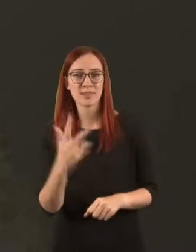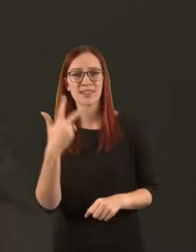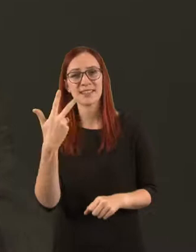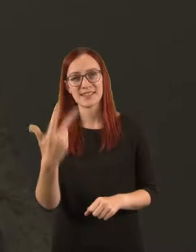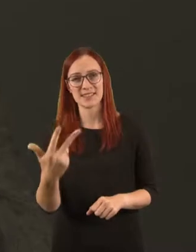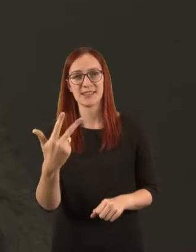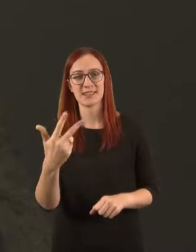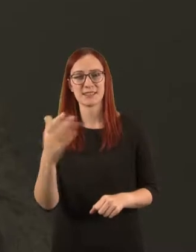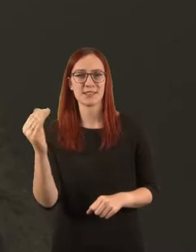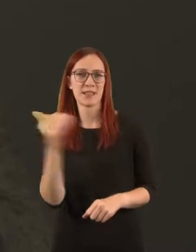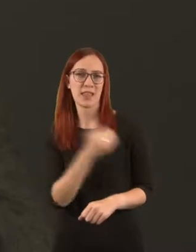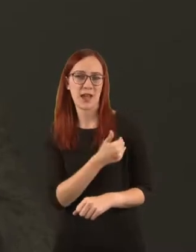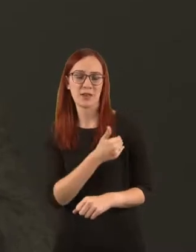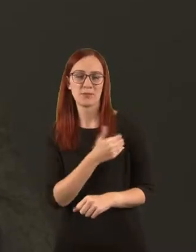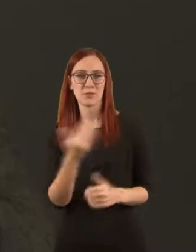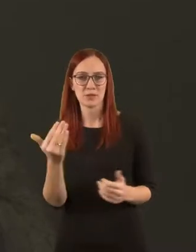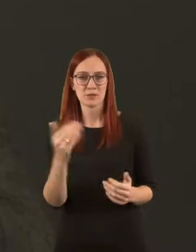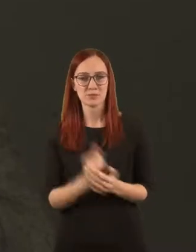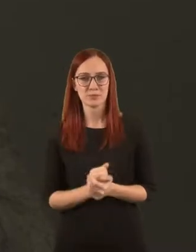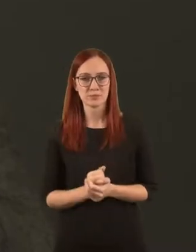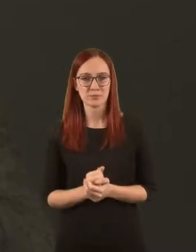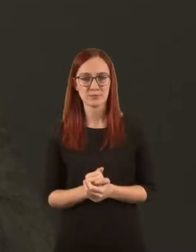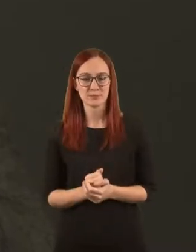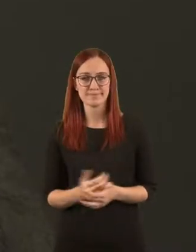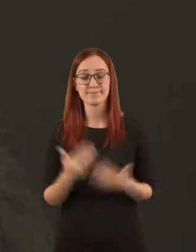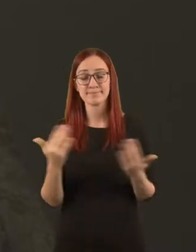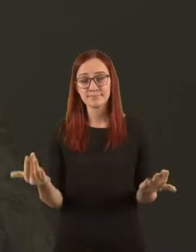enough, and we will not achieve